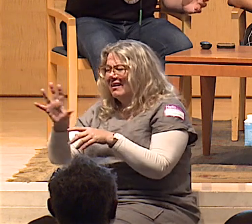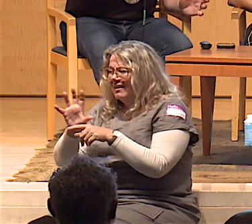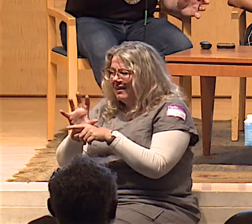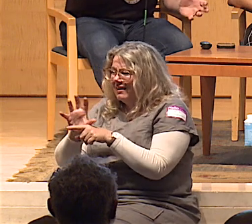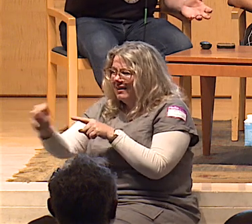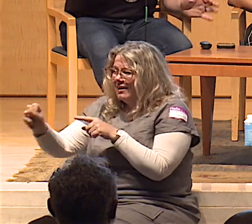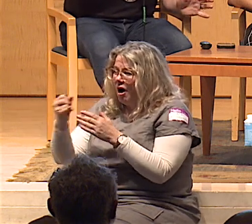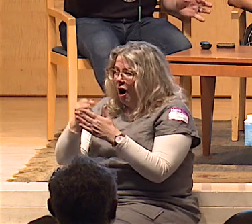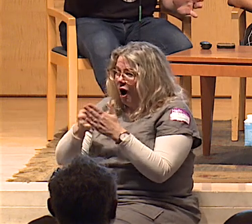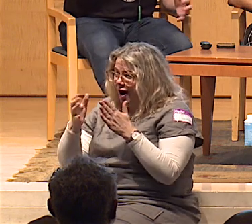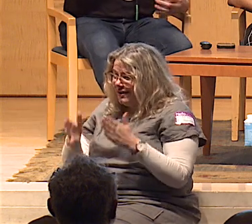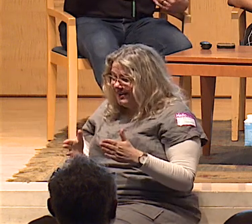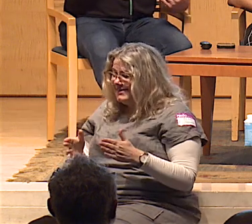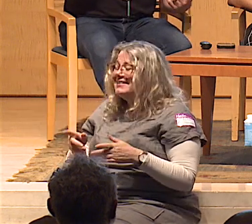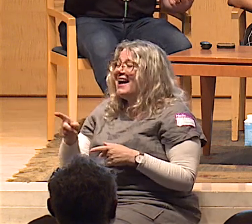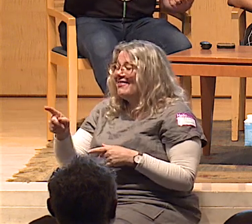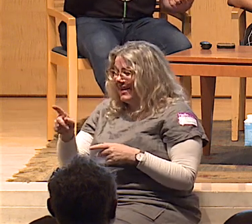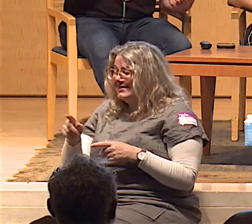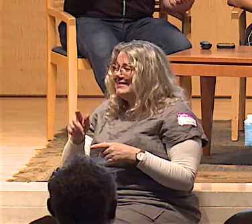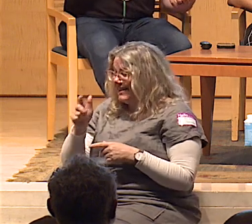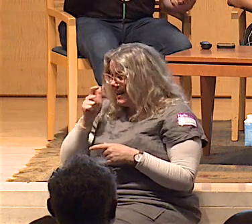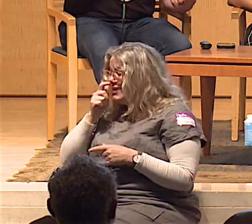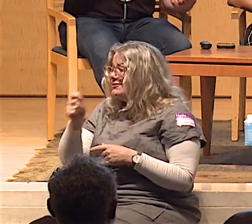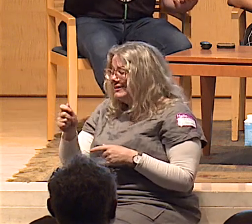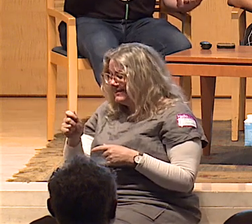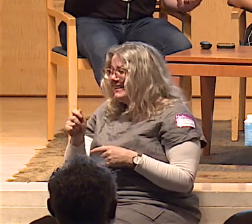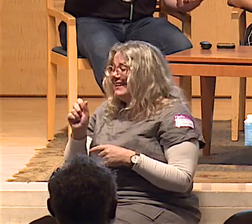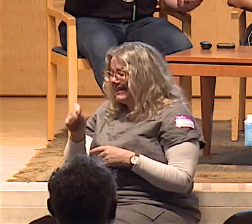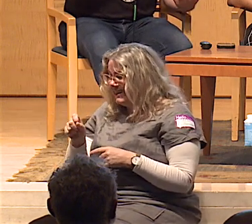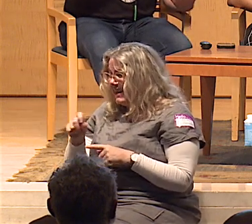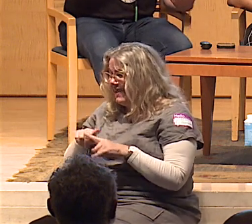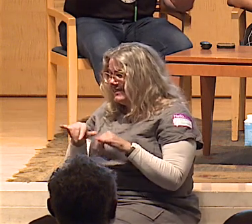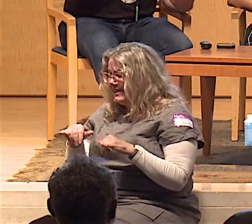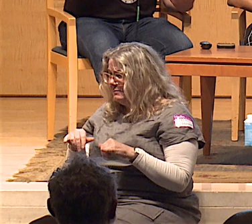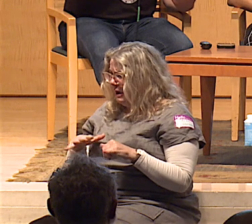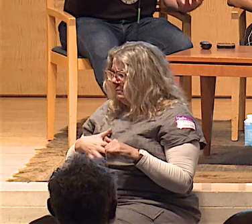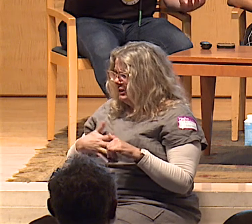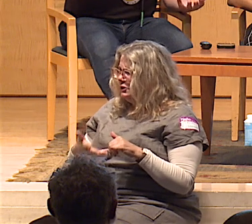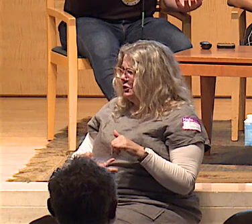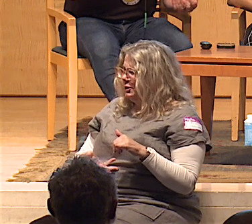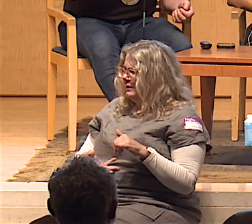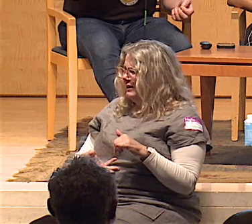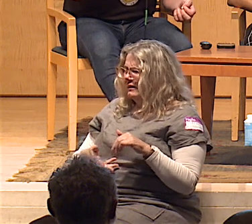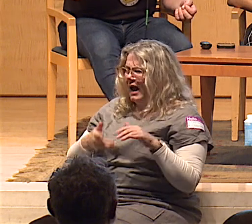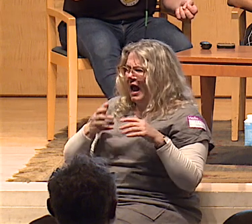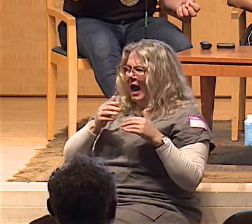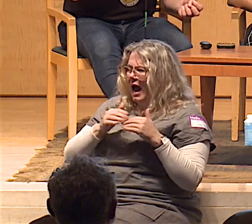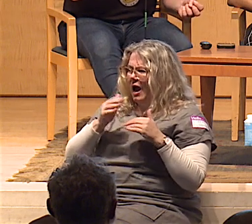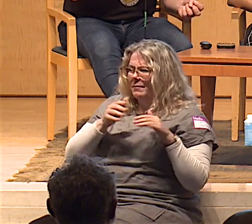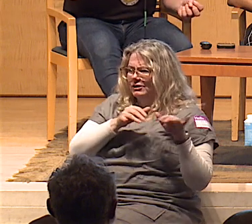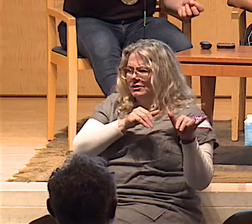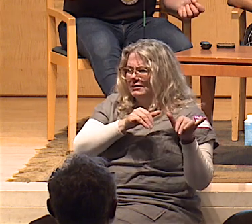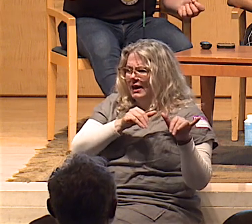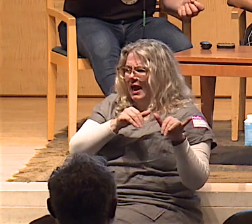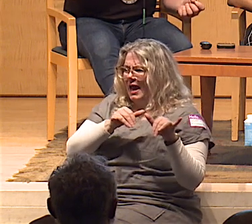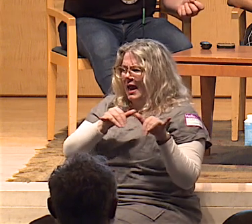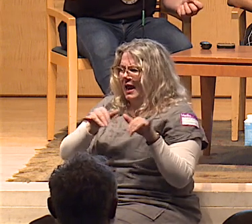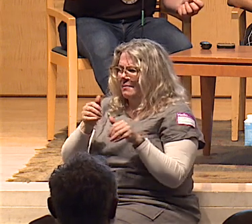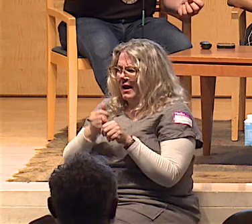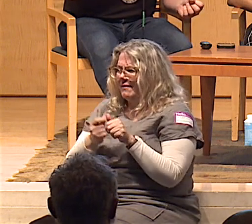that's obsessional and interesting. And also sort of disturbing in how same everybody is.